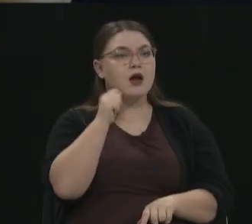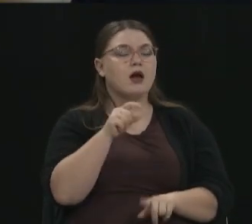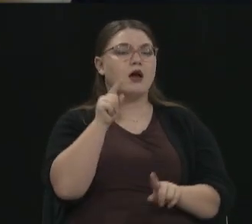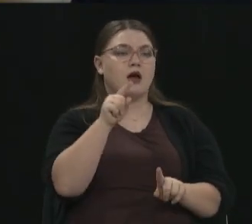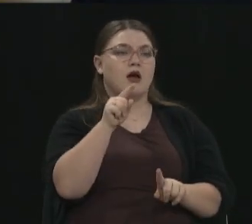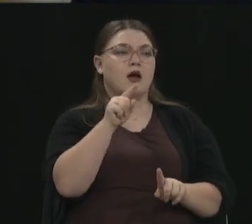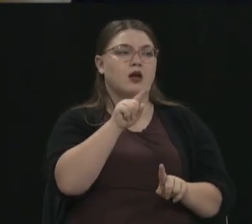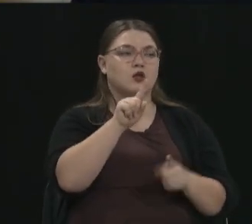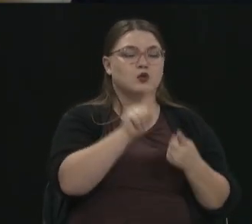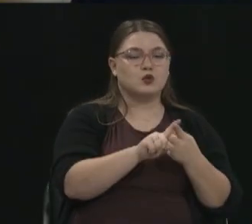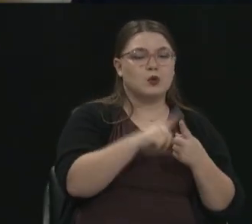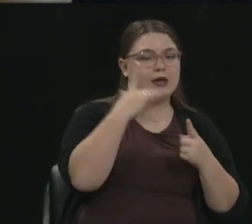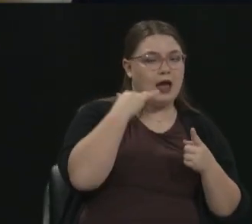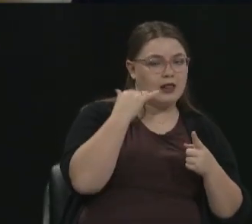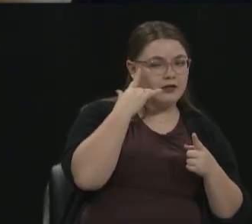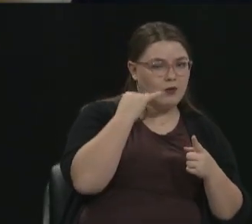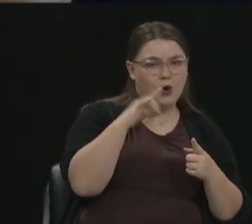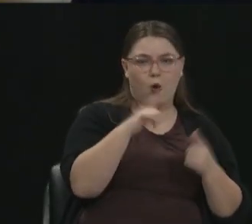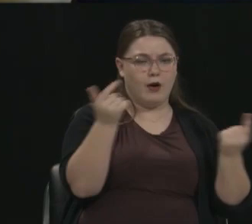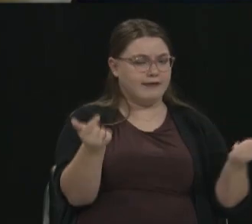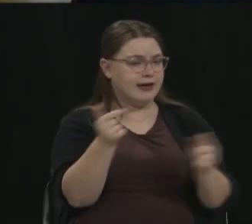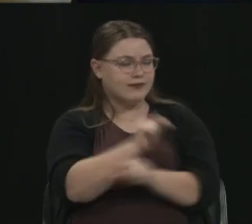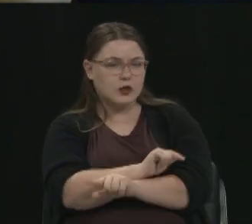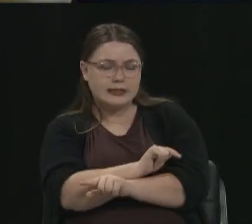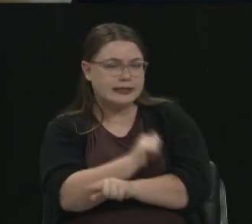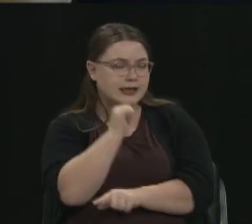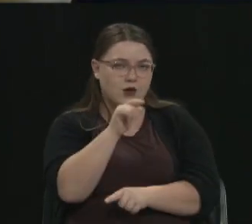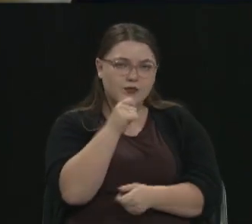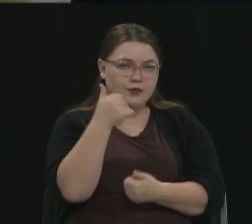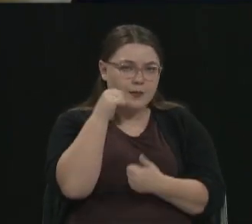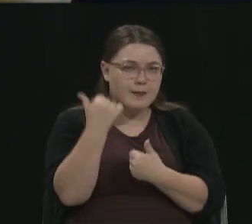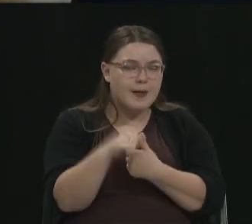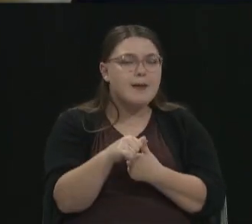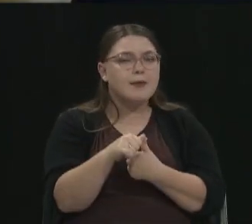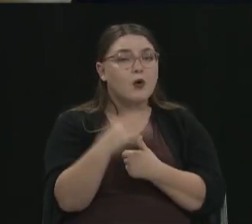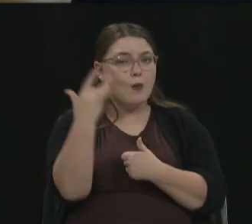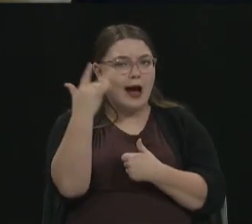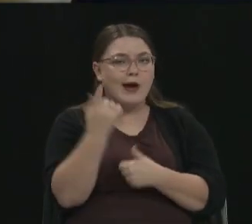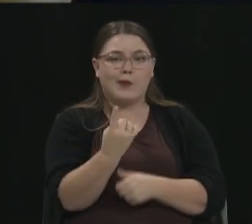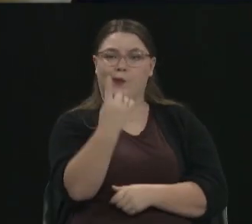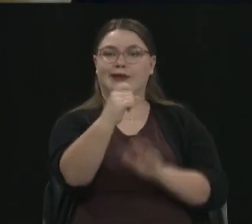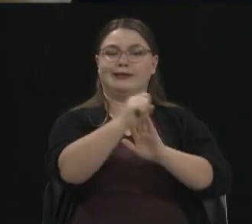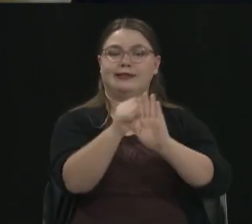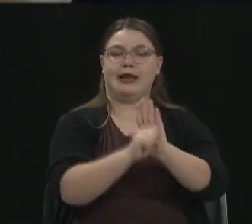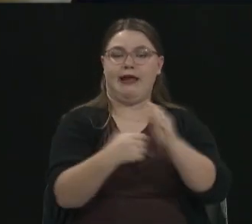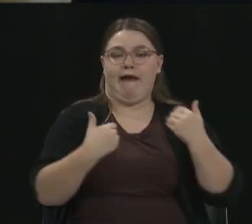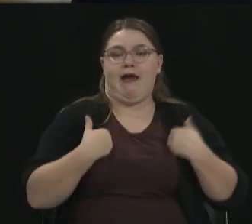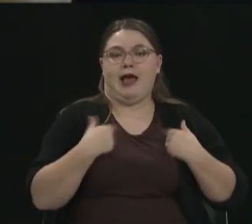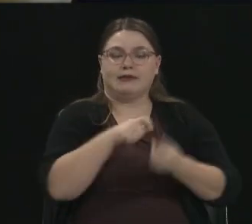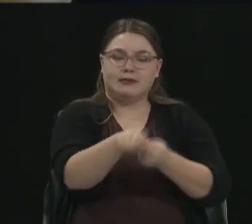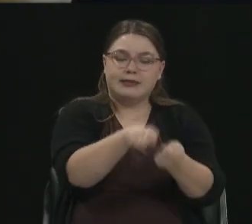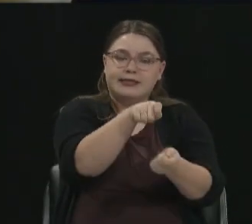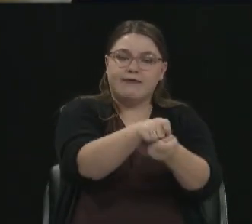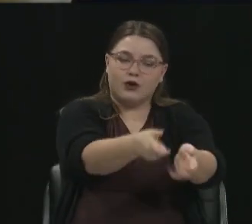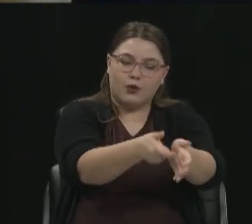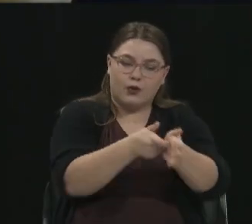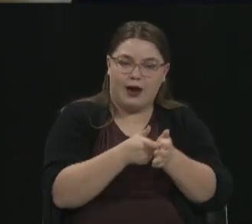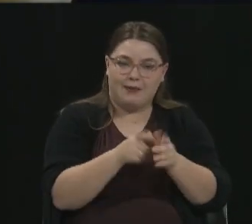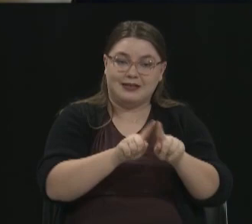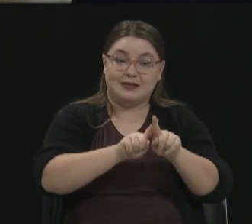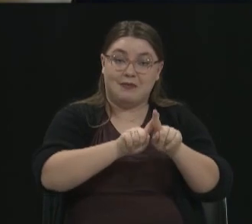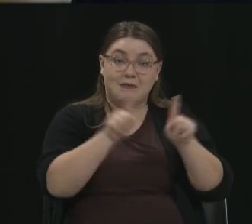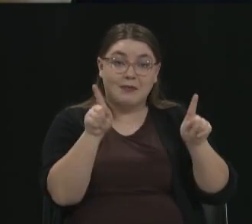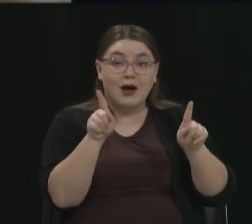and they caught it because one of them had those requirements. And I'm pretty sure it was California, but okay. there's 50